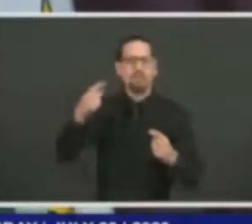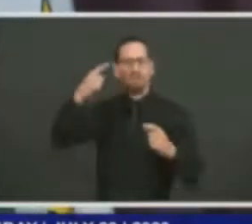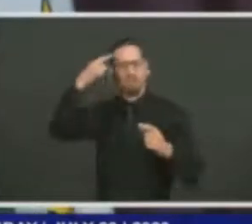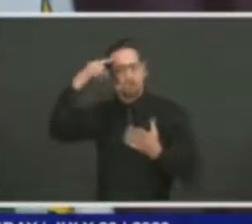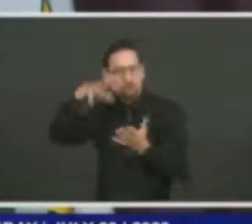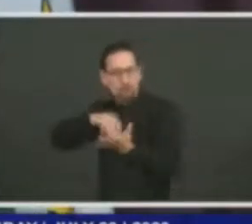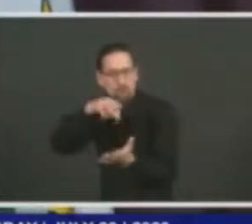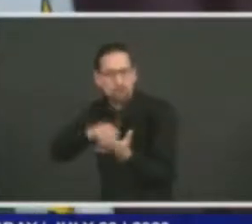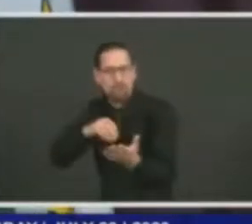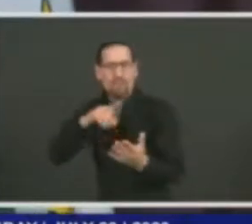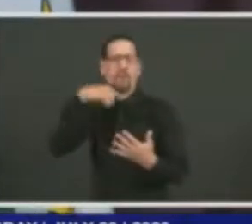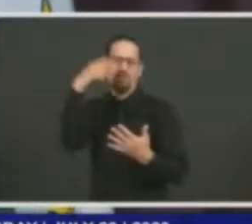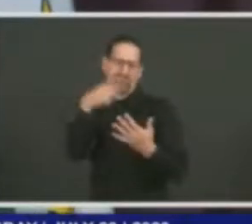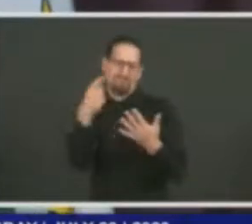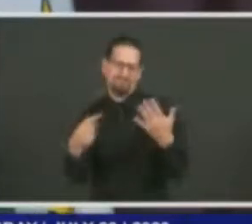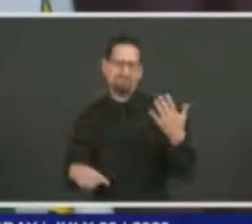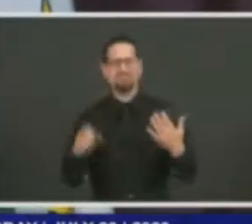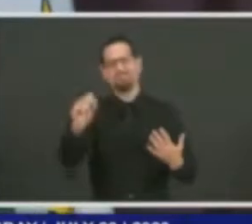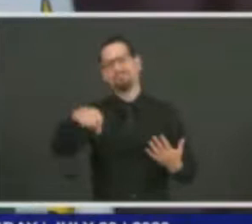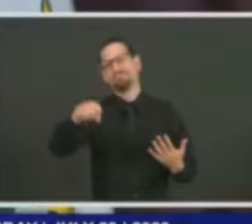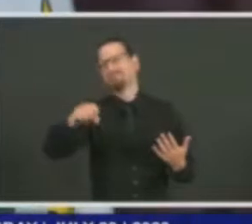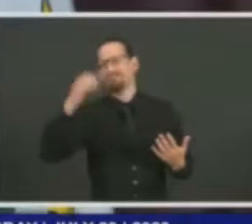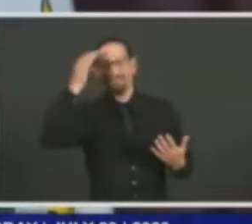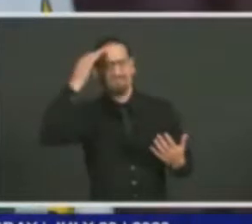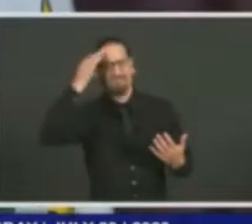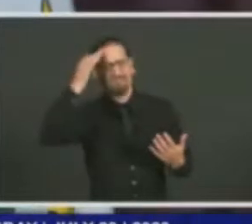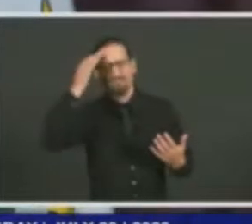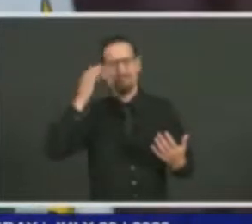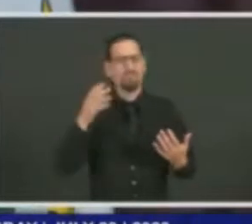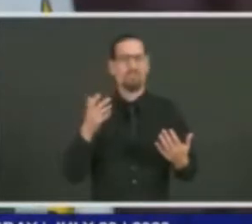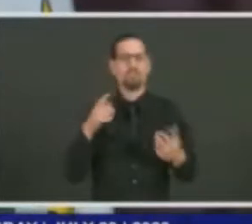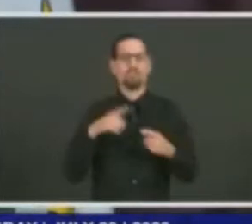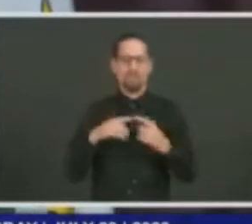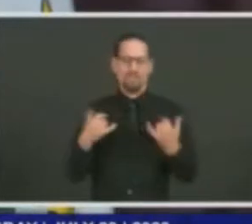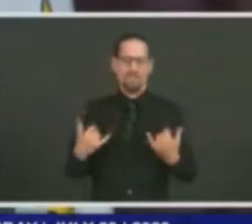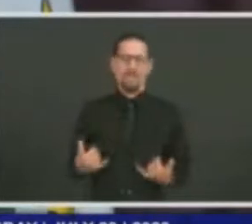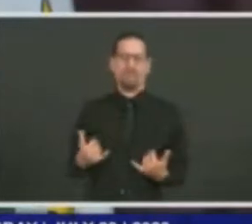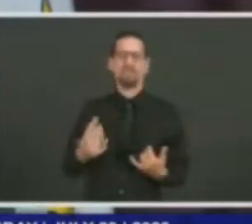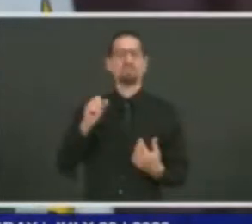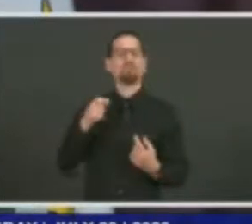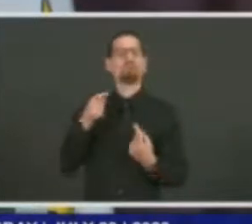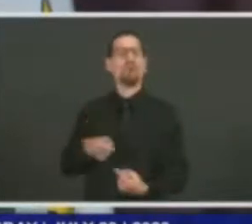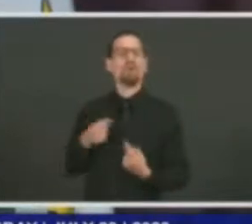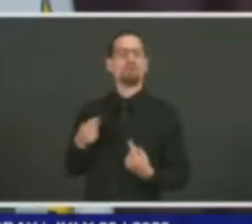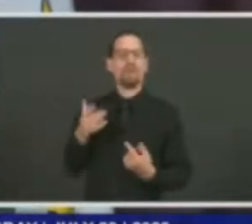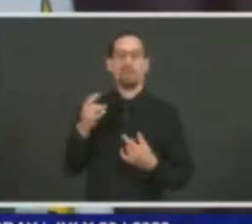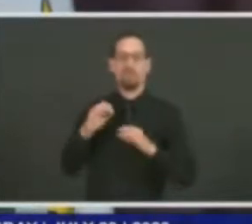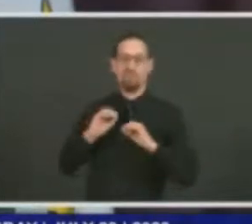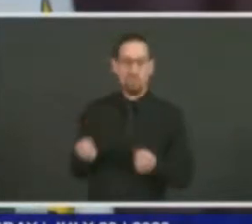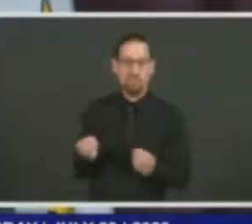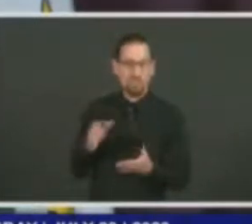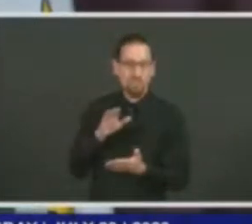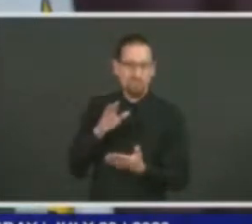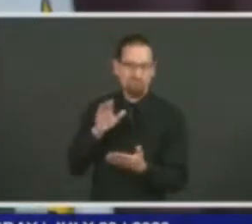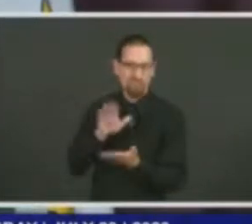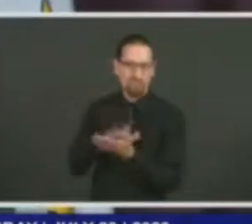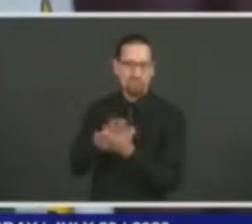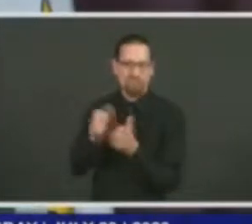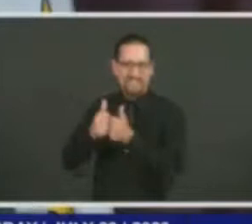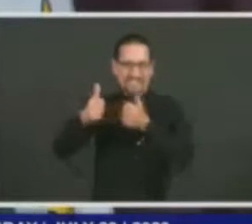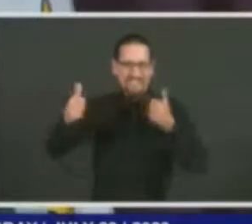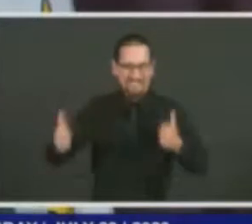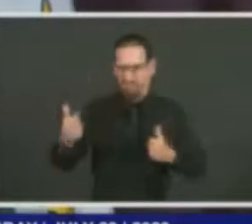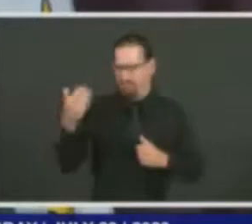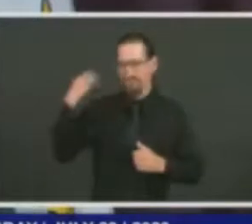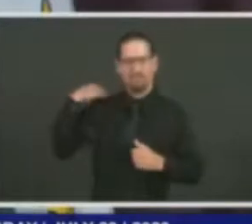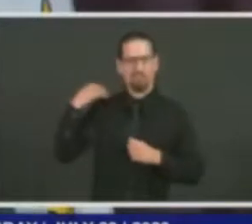be. And we know our kids are struggling because they missed out on school. They had to. And we see it.